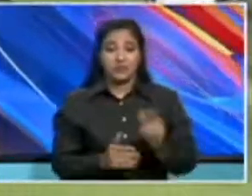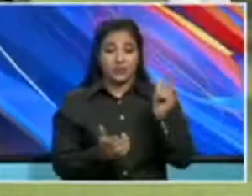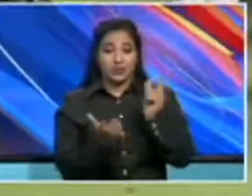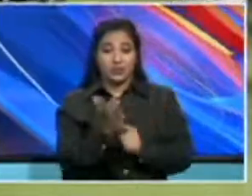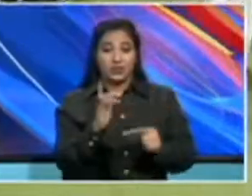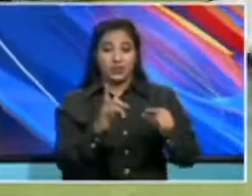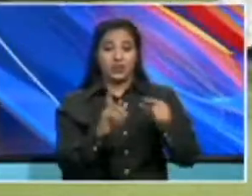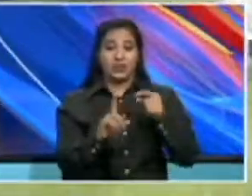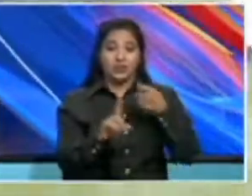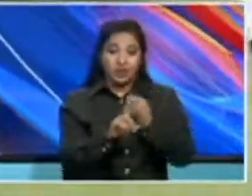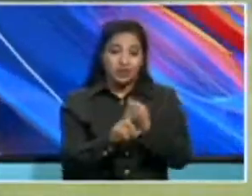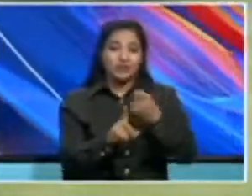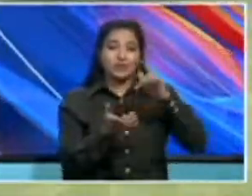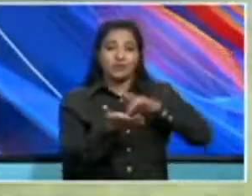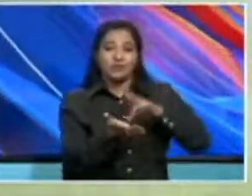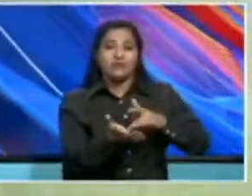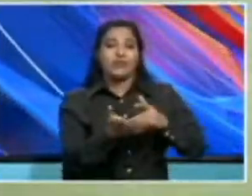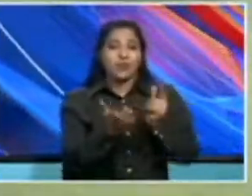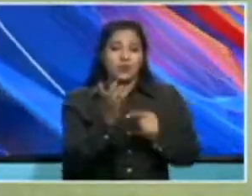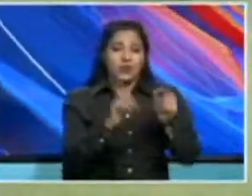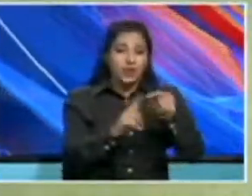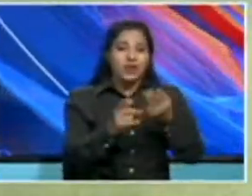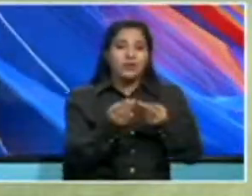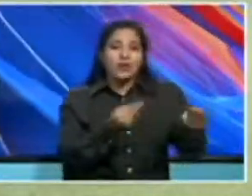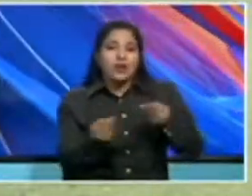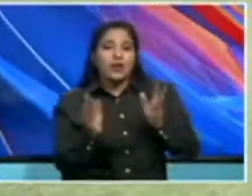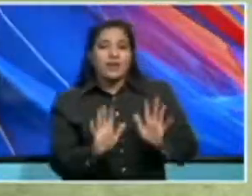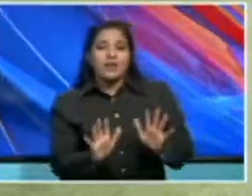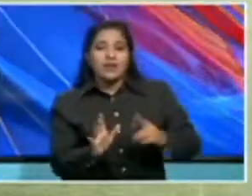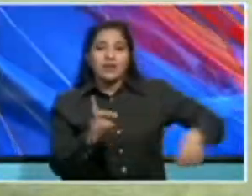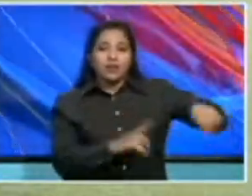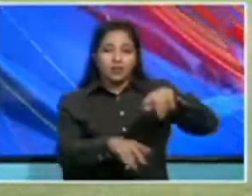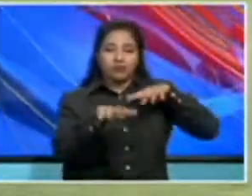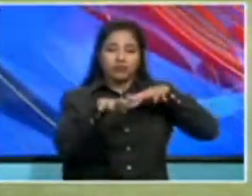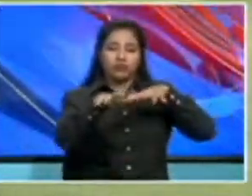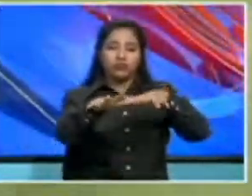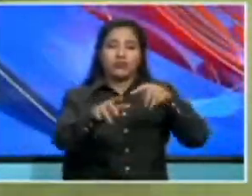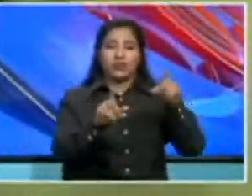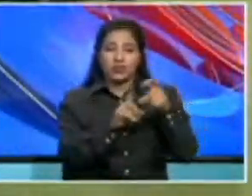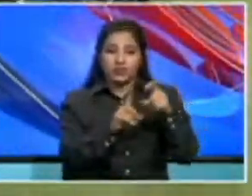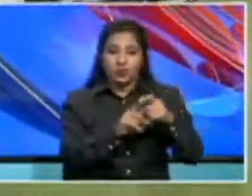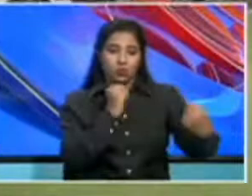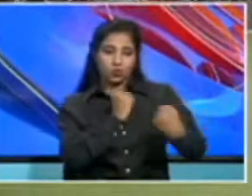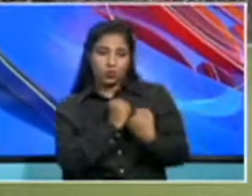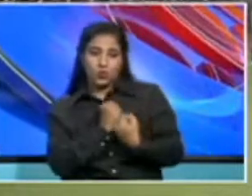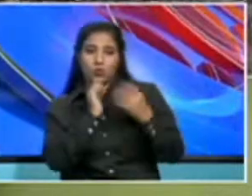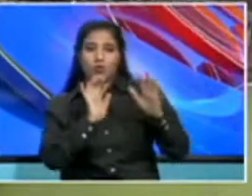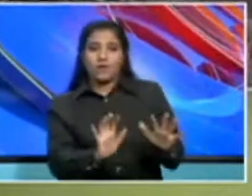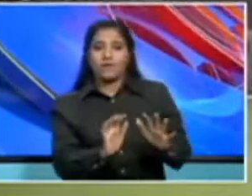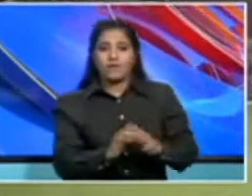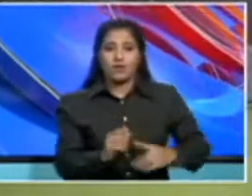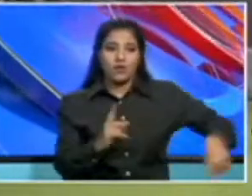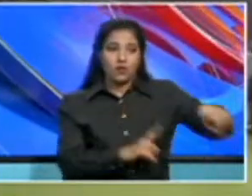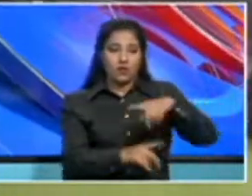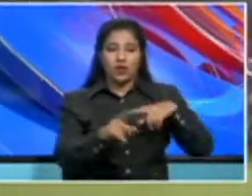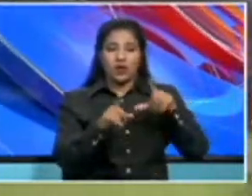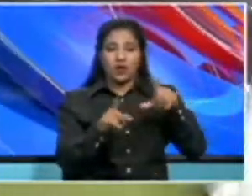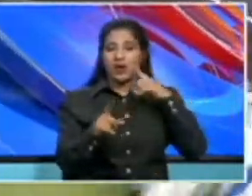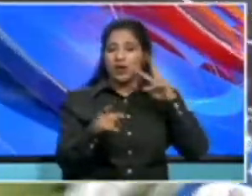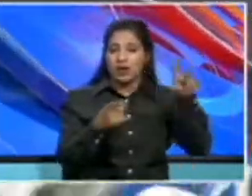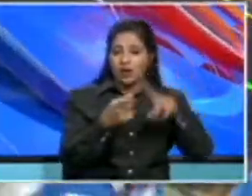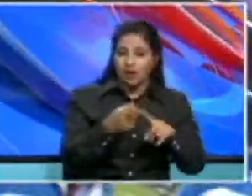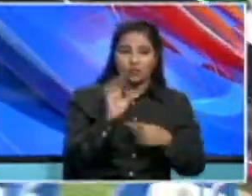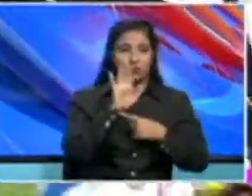Uttarakhand, following Uttar Pradesh. Games, remember, will be televised live on Doordarshan Sports and of course the YouTube channel